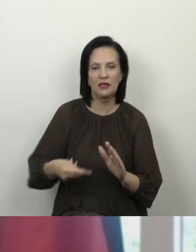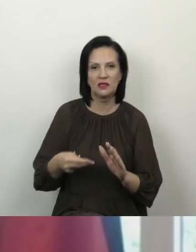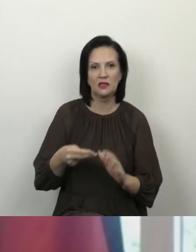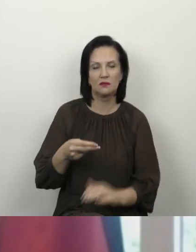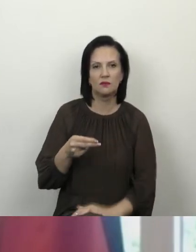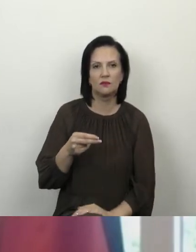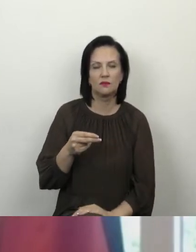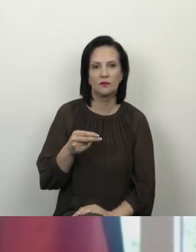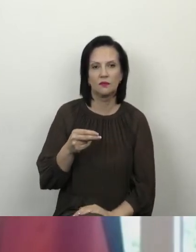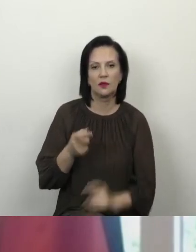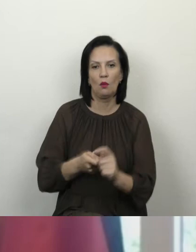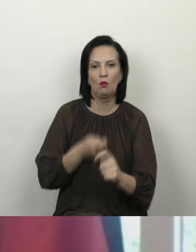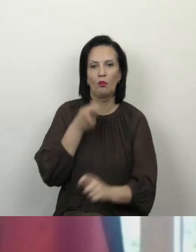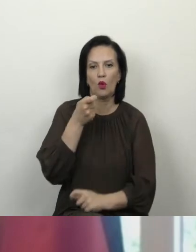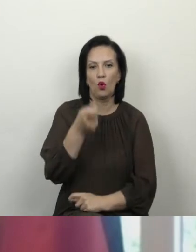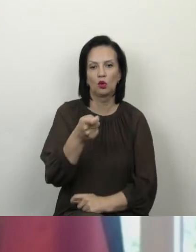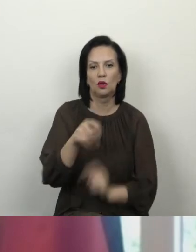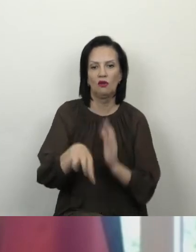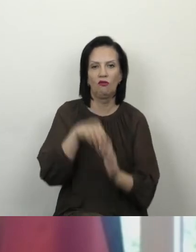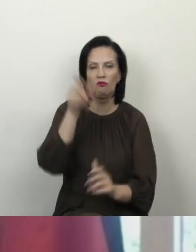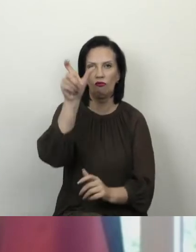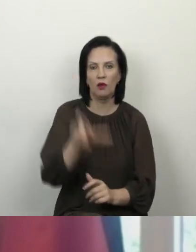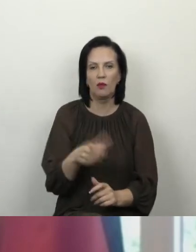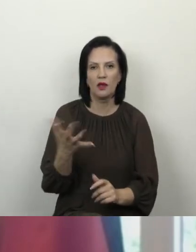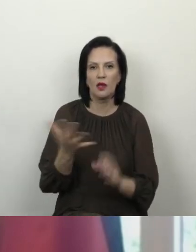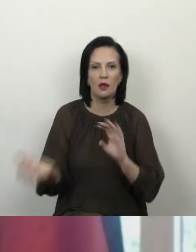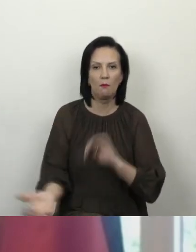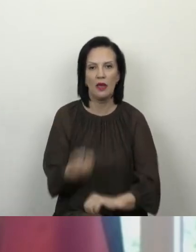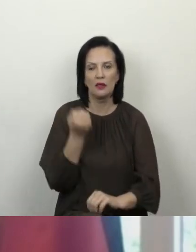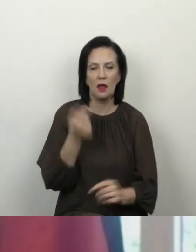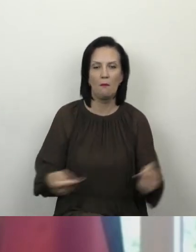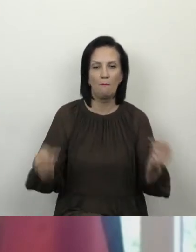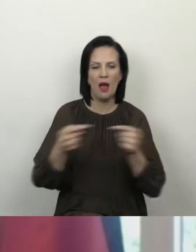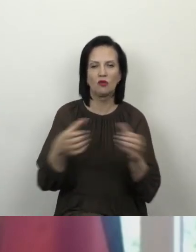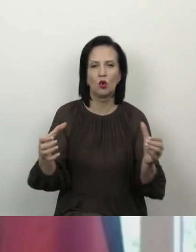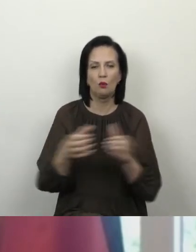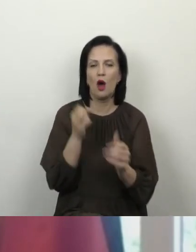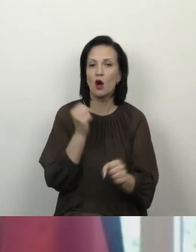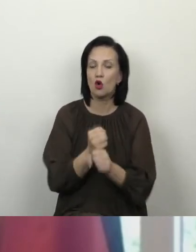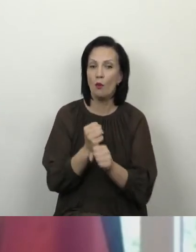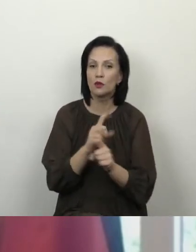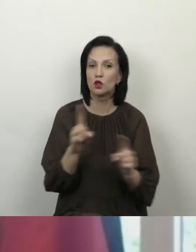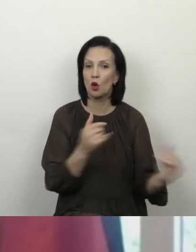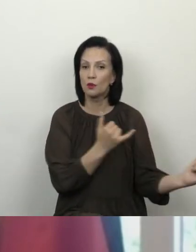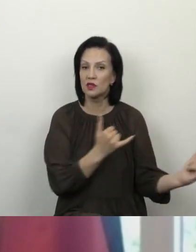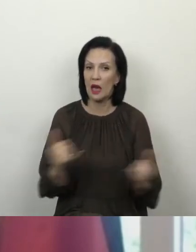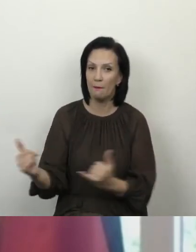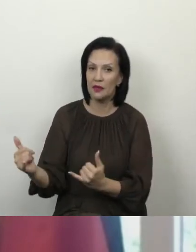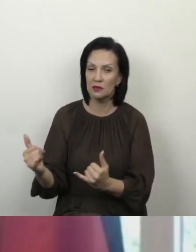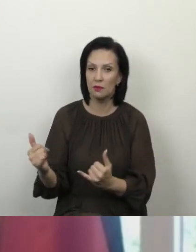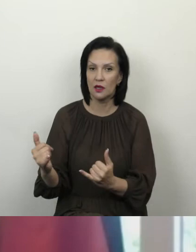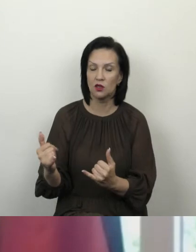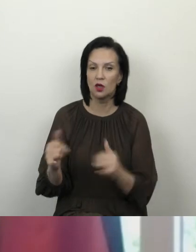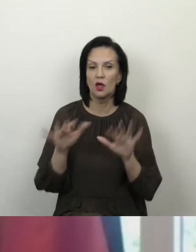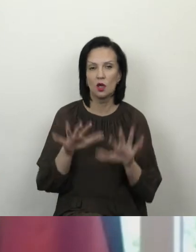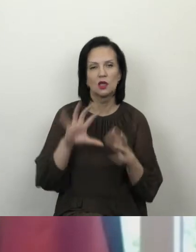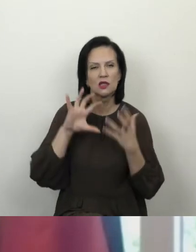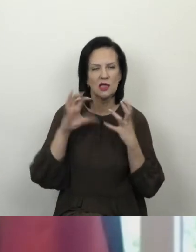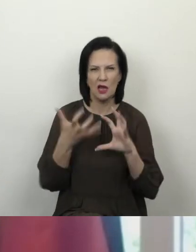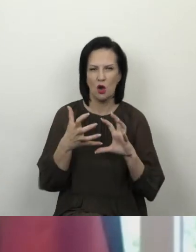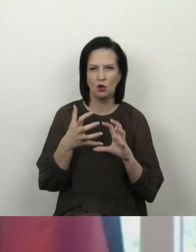certain party. This is to ensure that only serious candidates are